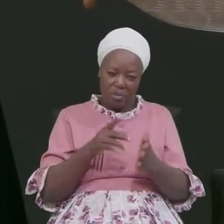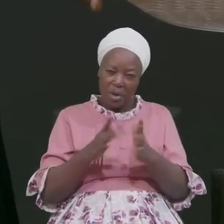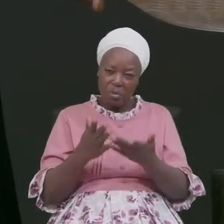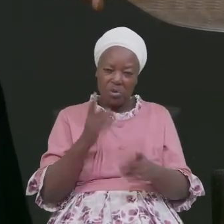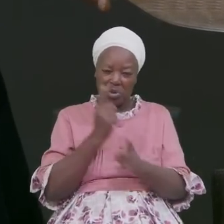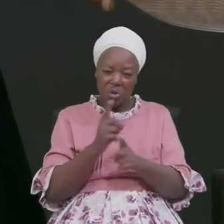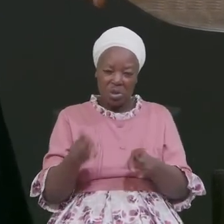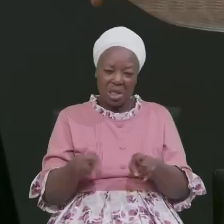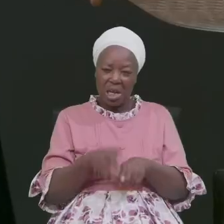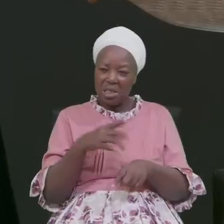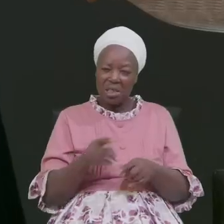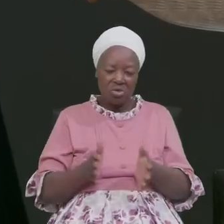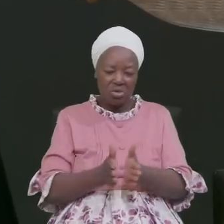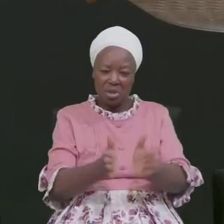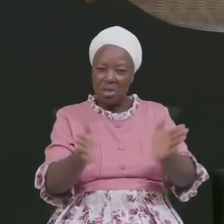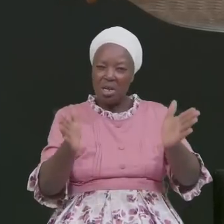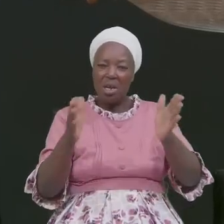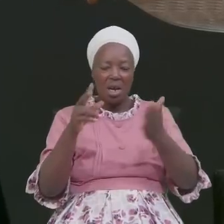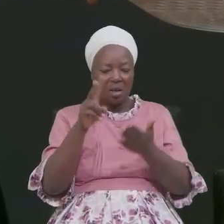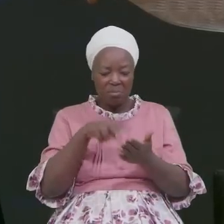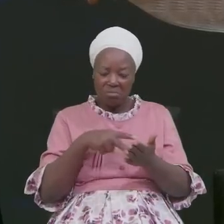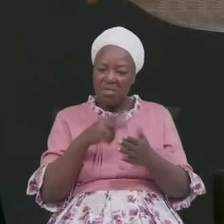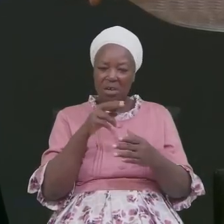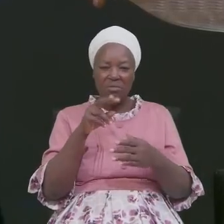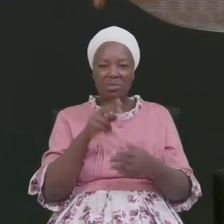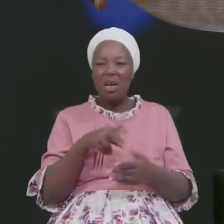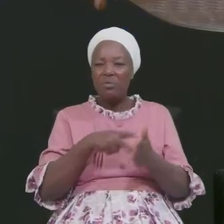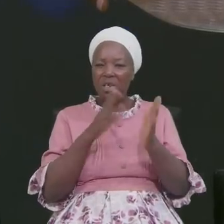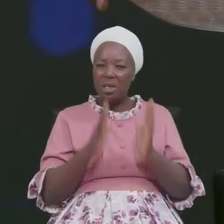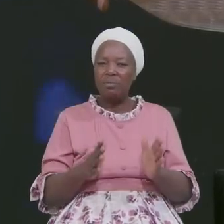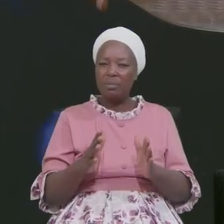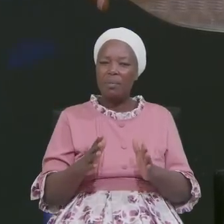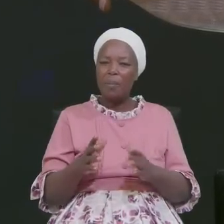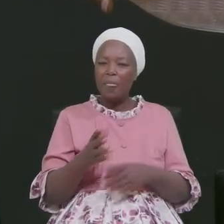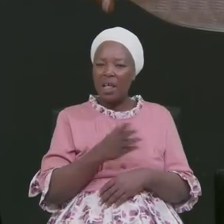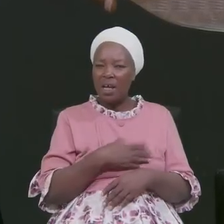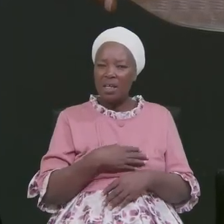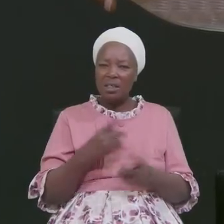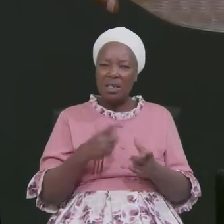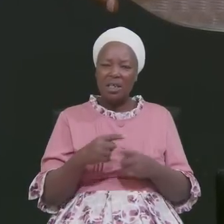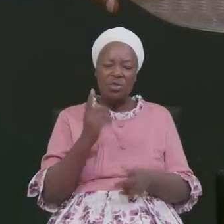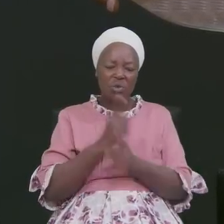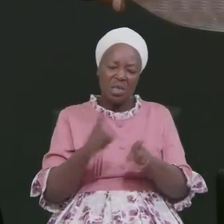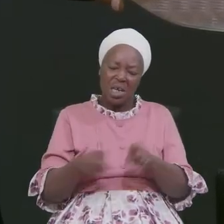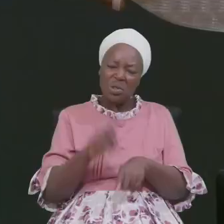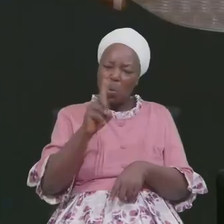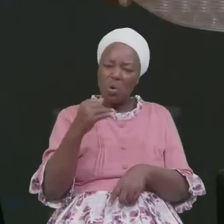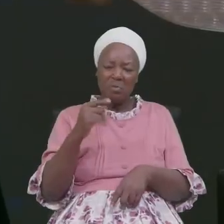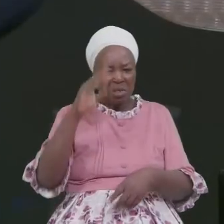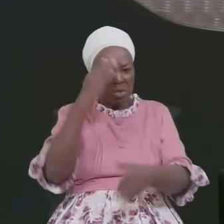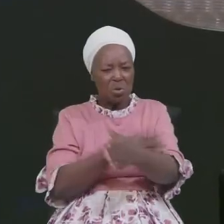a general person, as one of the sons of men, daughters of